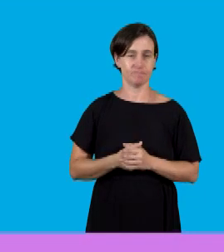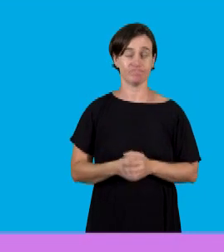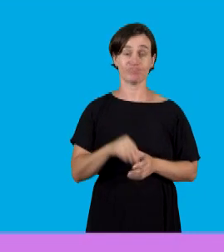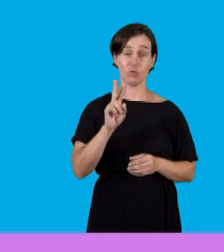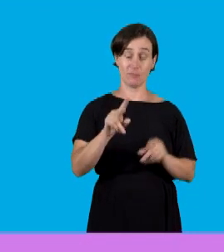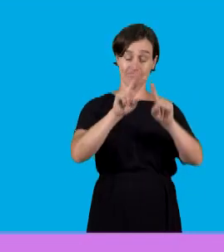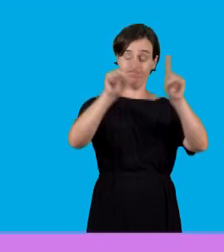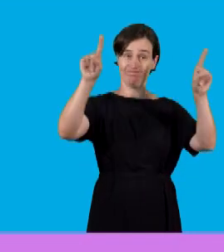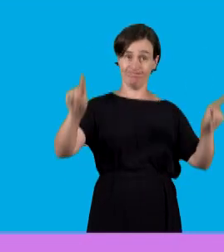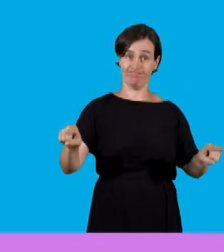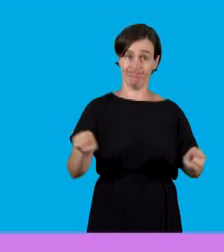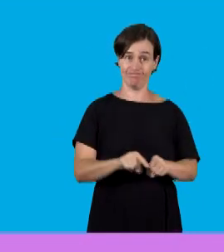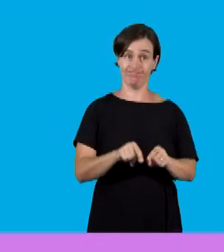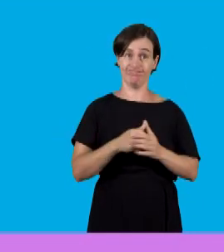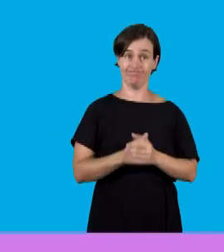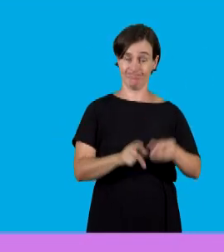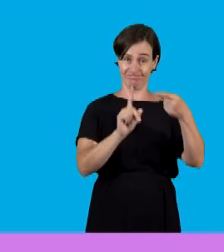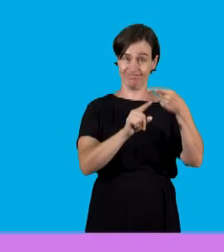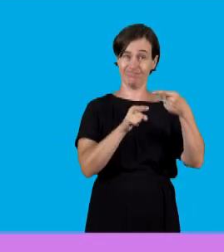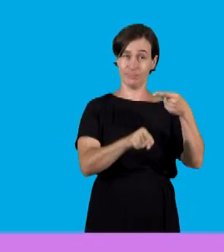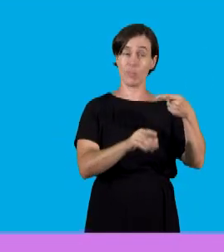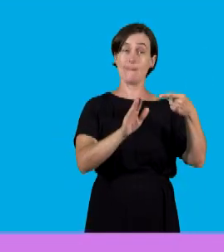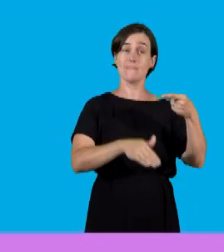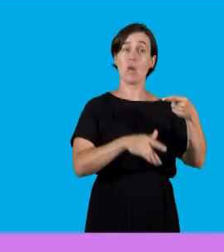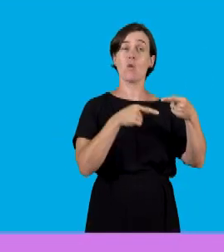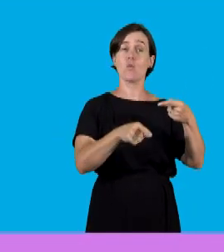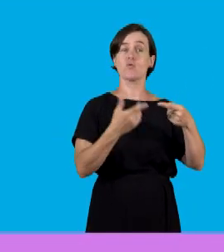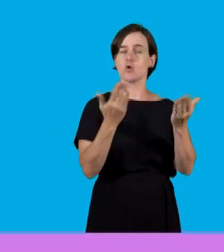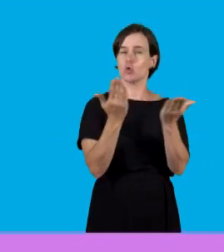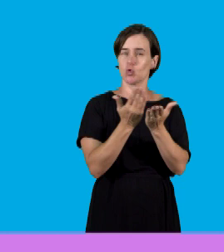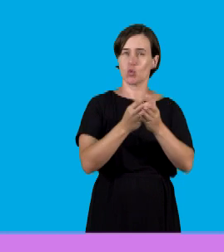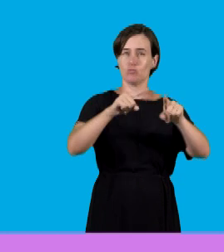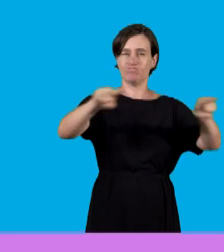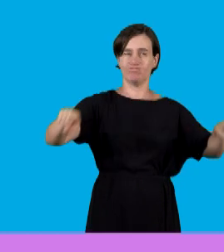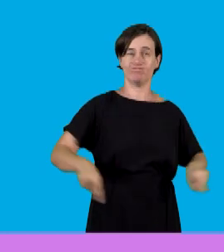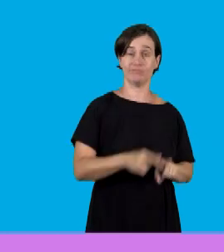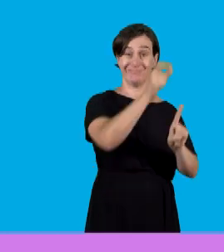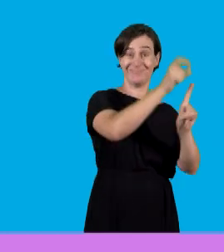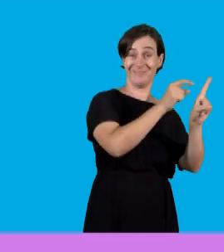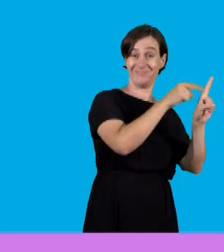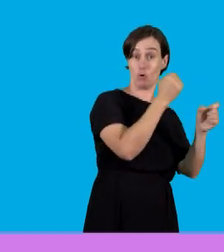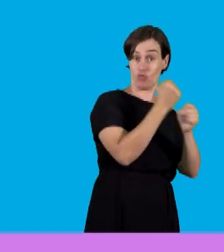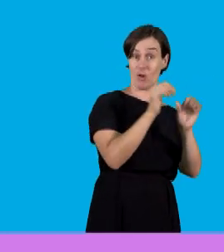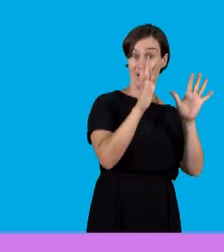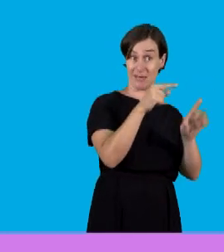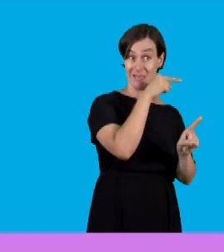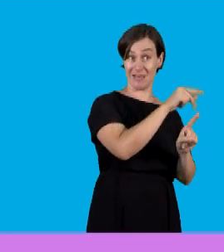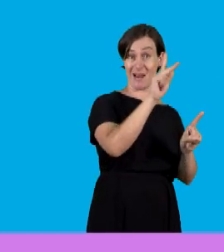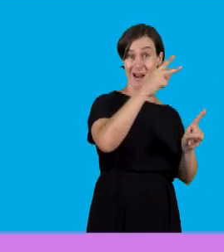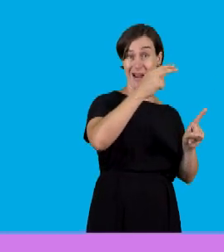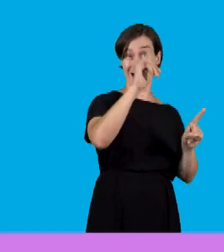below is a section of the school grounds where a grade 10 learner, Kaya, was just dropped by his dad for soccer